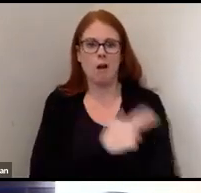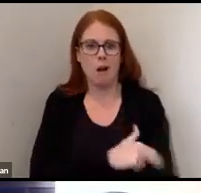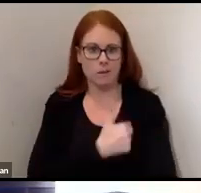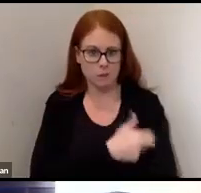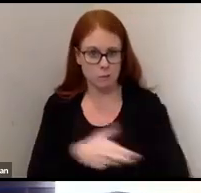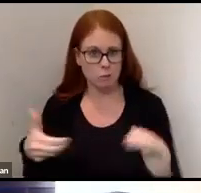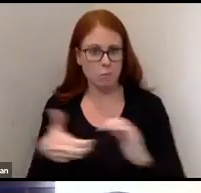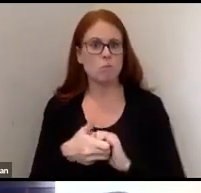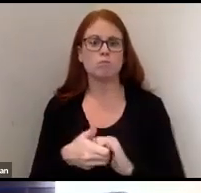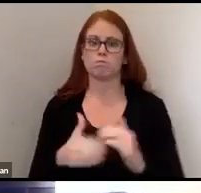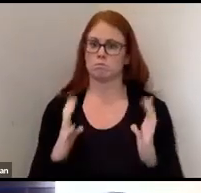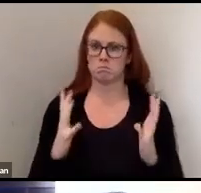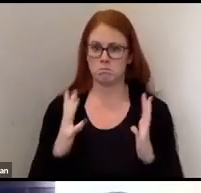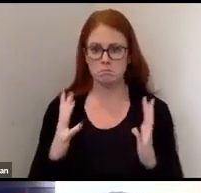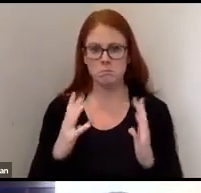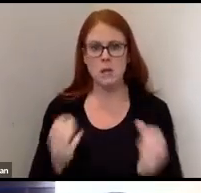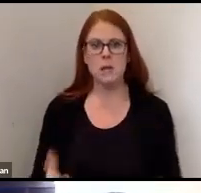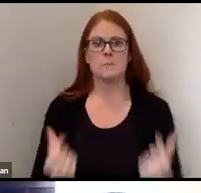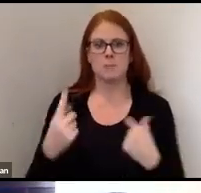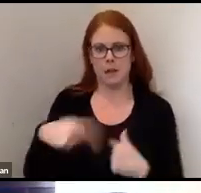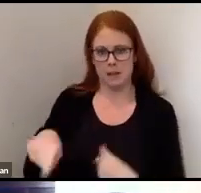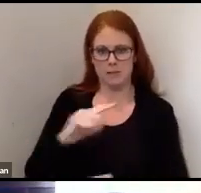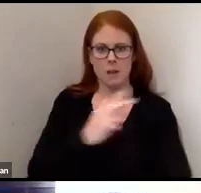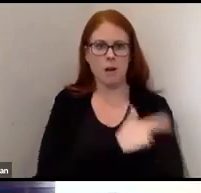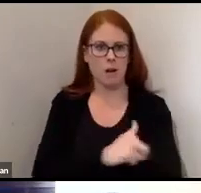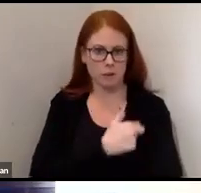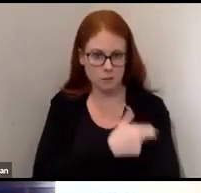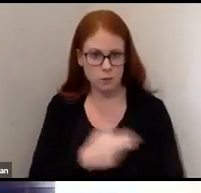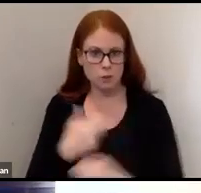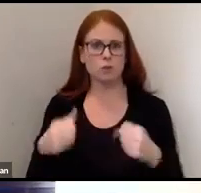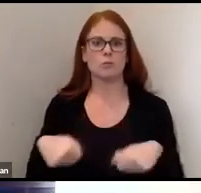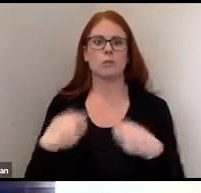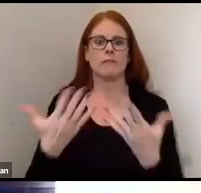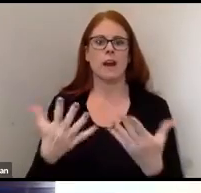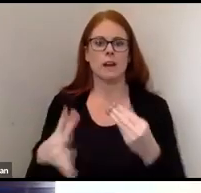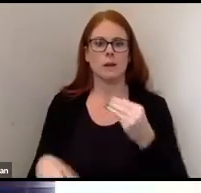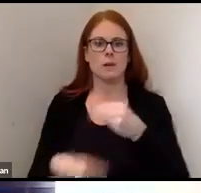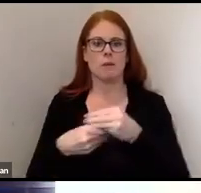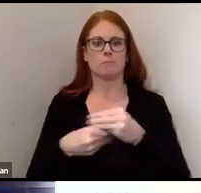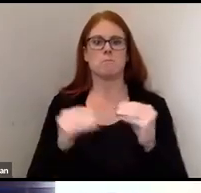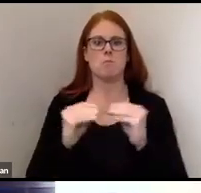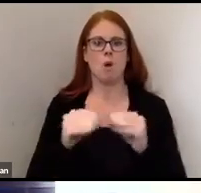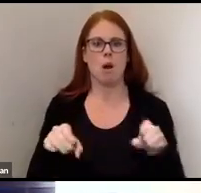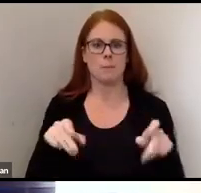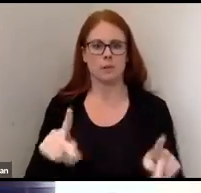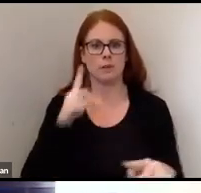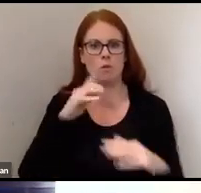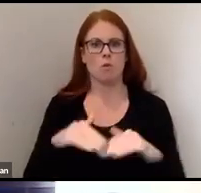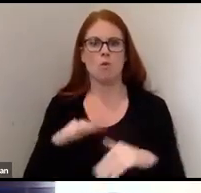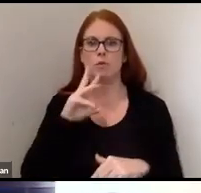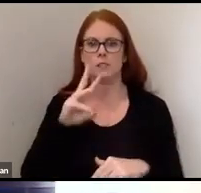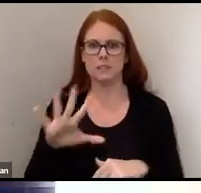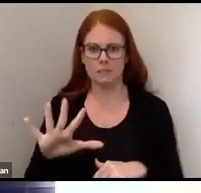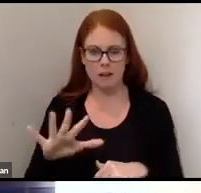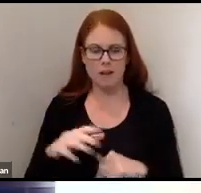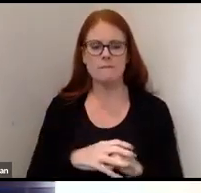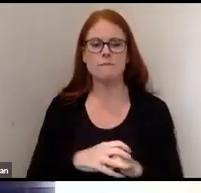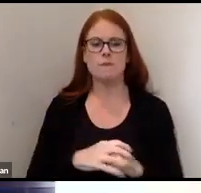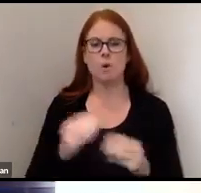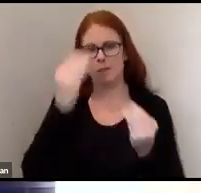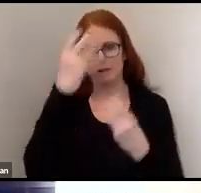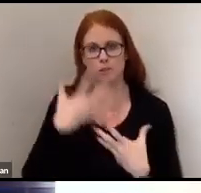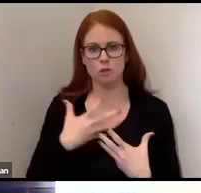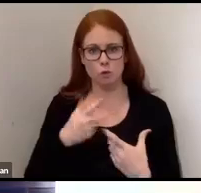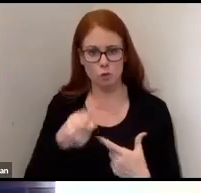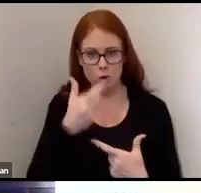okay too. Many of them are providing additional opportunities for you to signify interest. And as